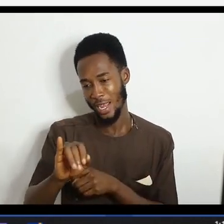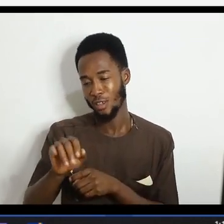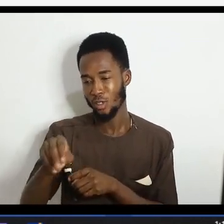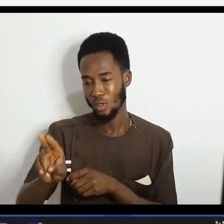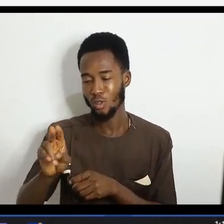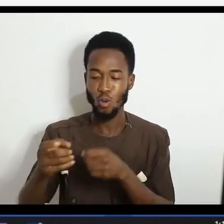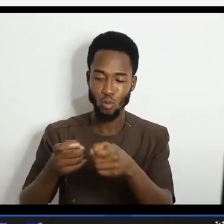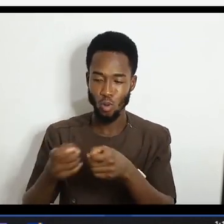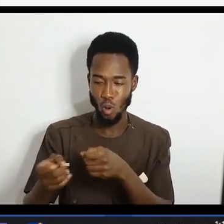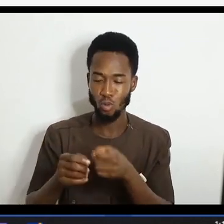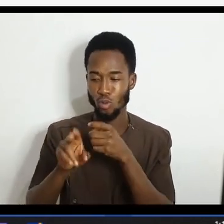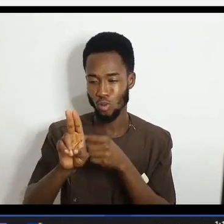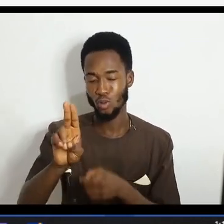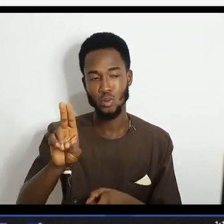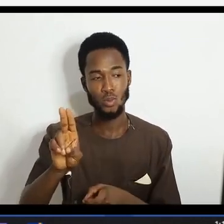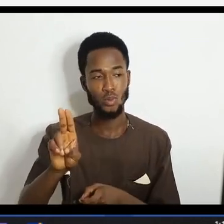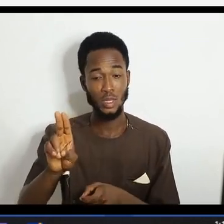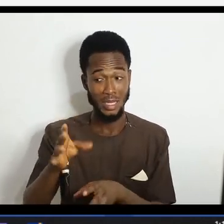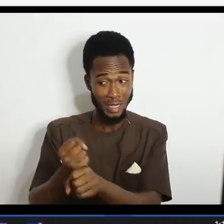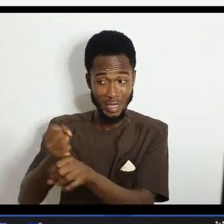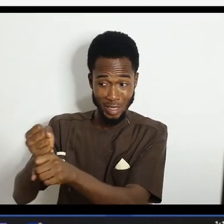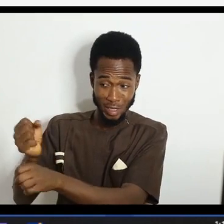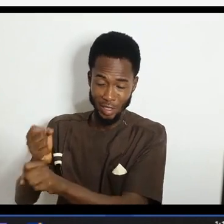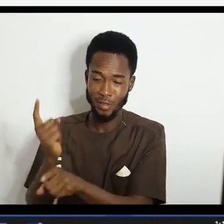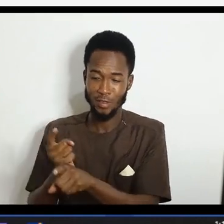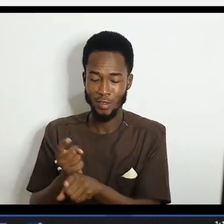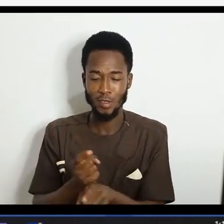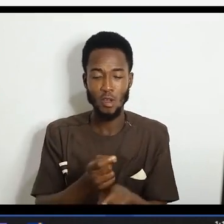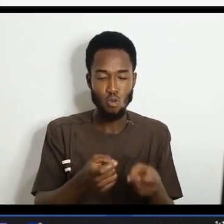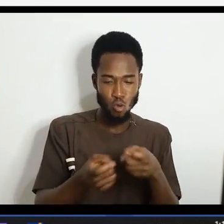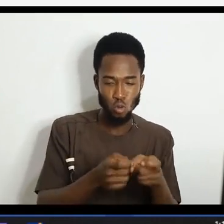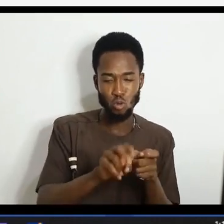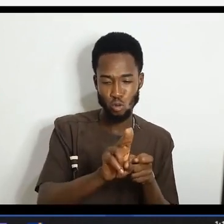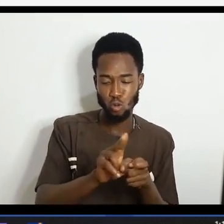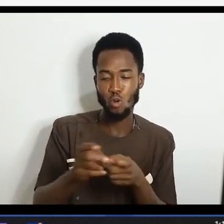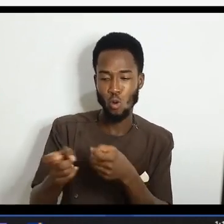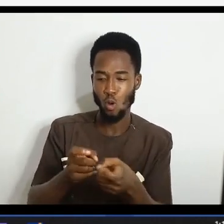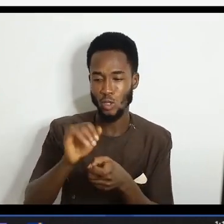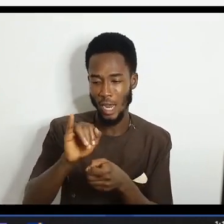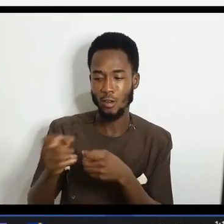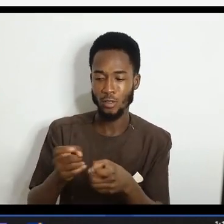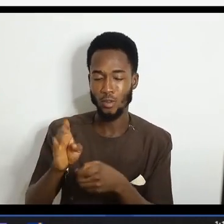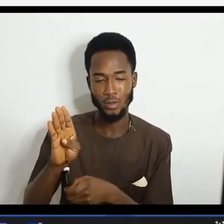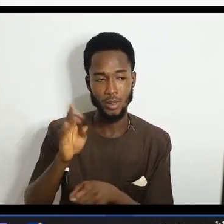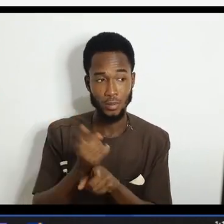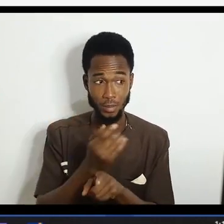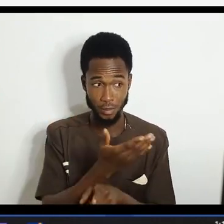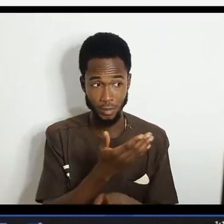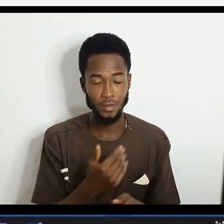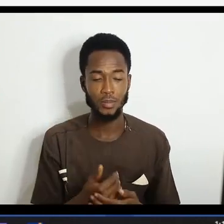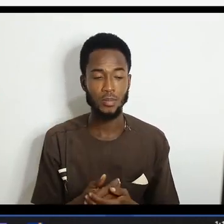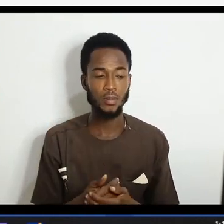the U is Control U. That's the shortcut. Control U, Control I, and the Control B.